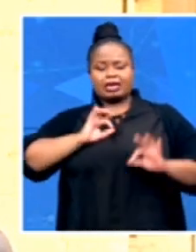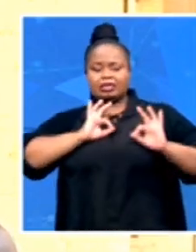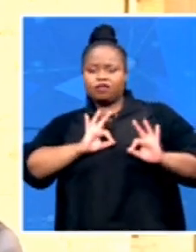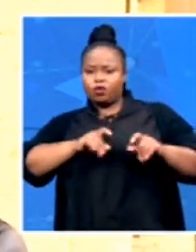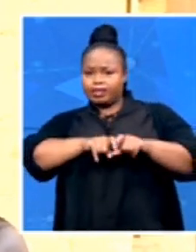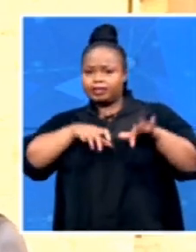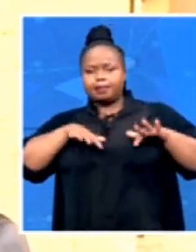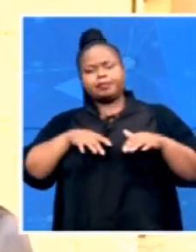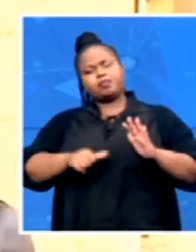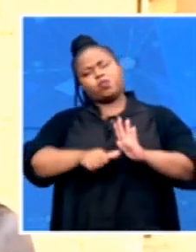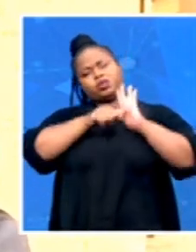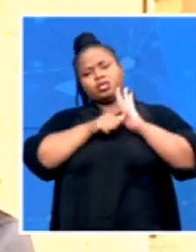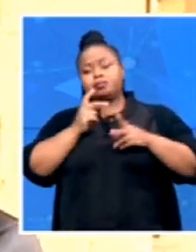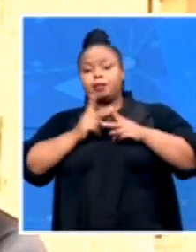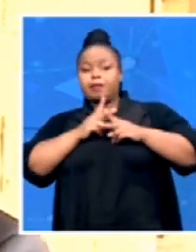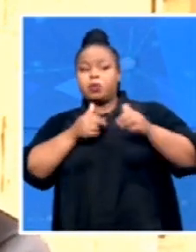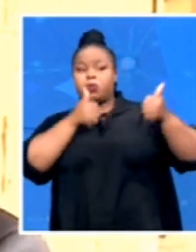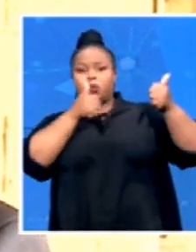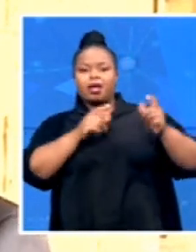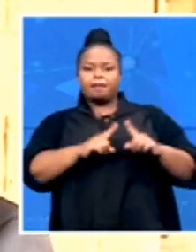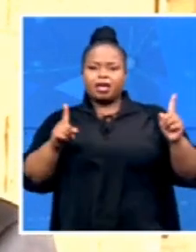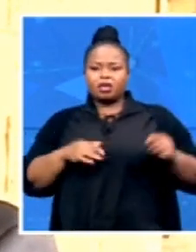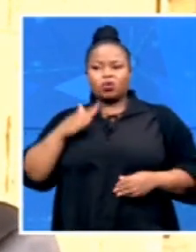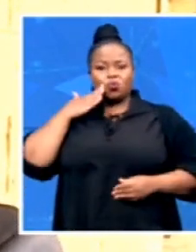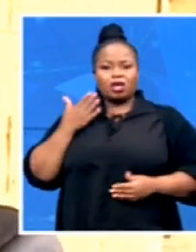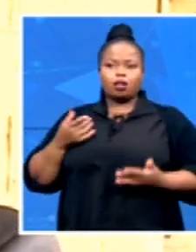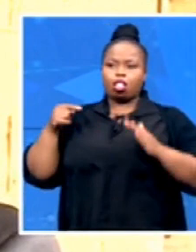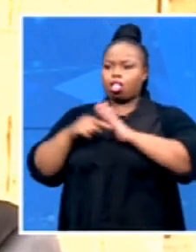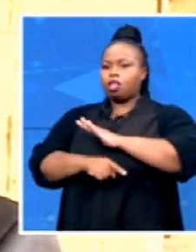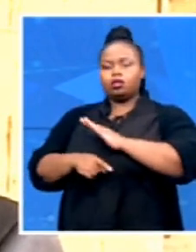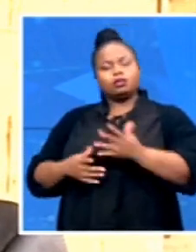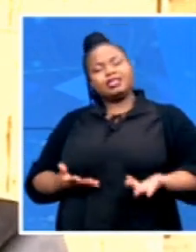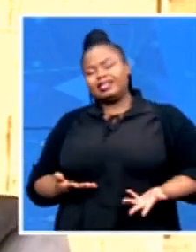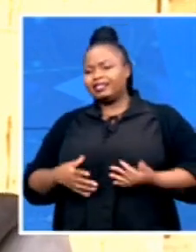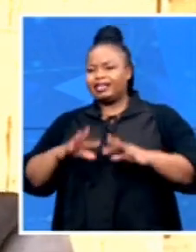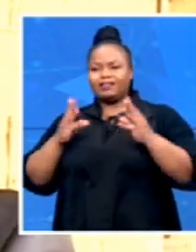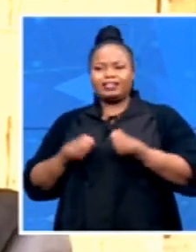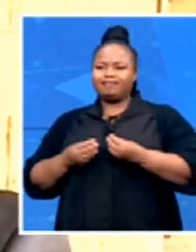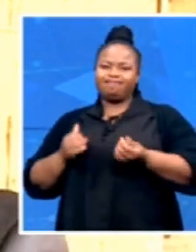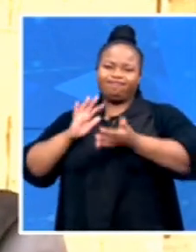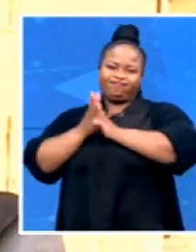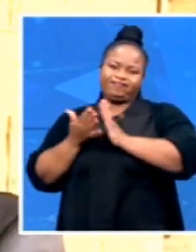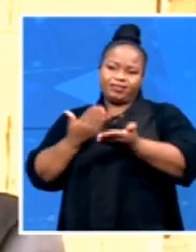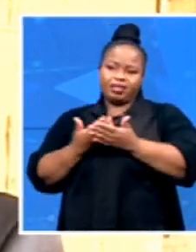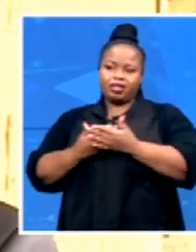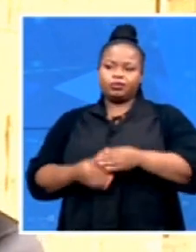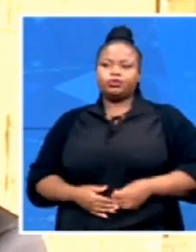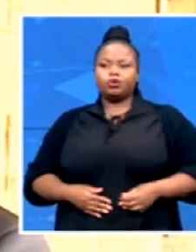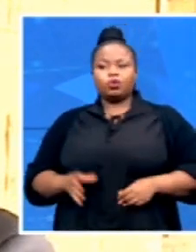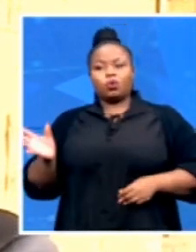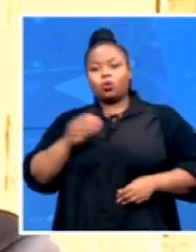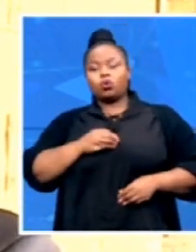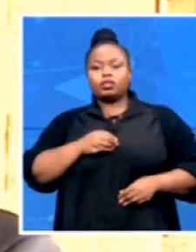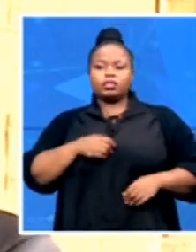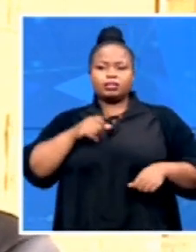lose it in those areas, then the whole examinations will be tainted. So all these invigilators have been dispatched throughout